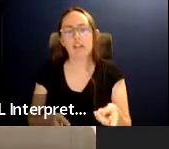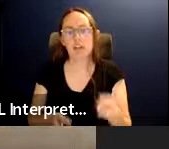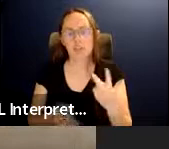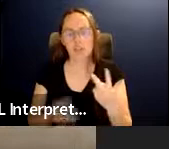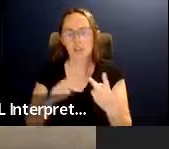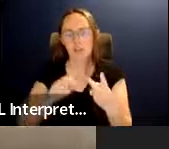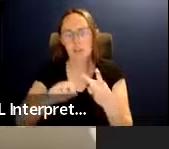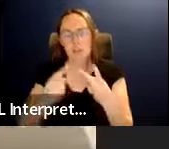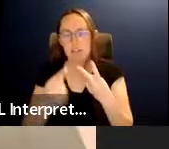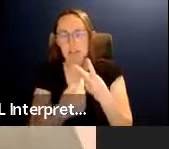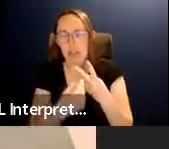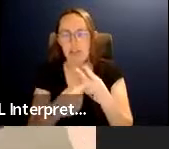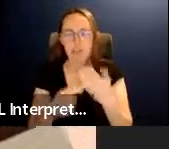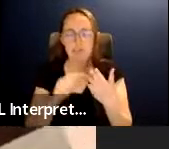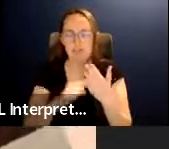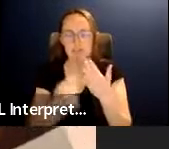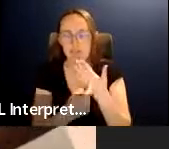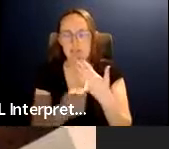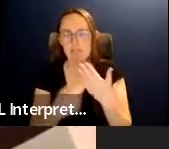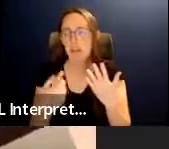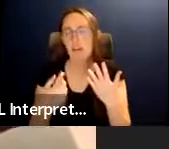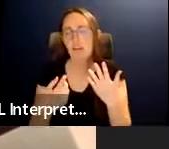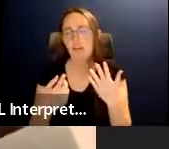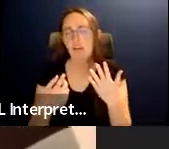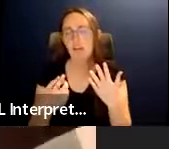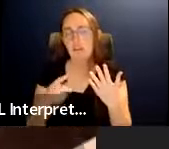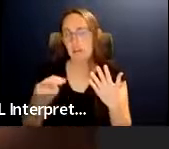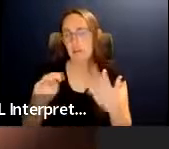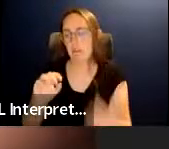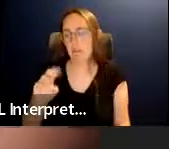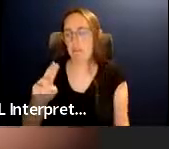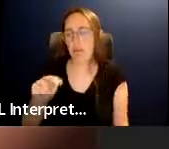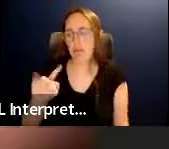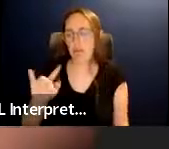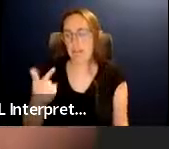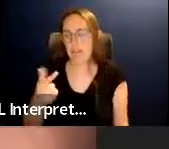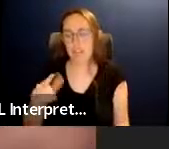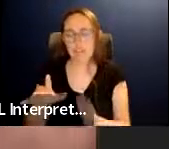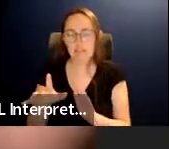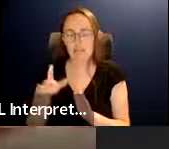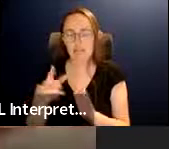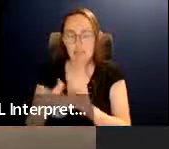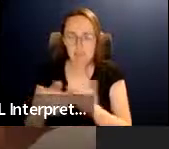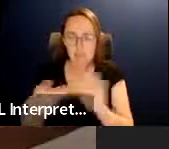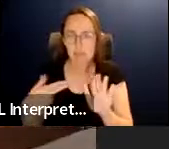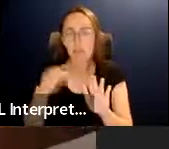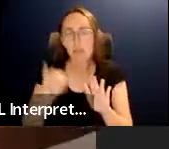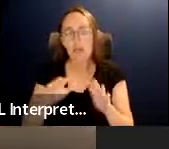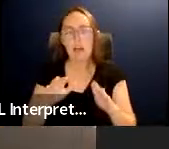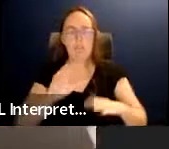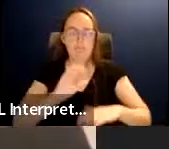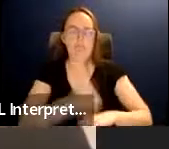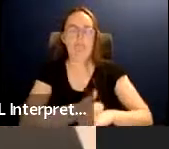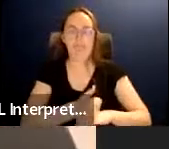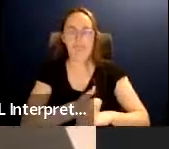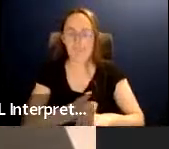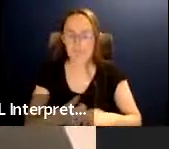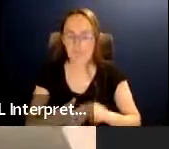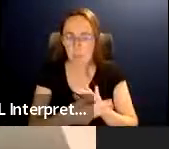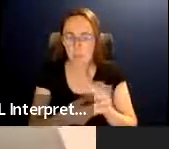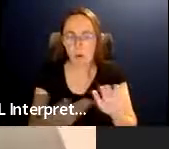tape. And so this becomes our mounting board. So we're gonna put that aside. This has